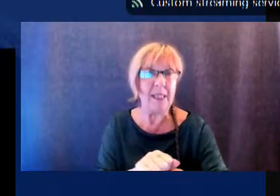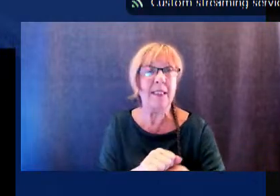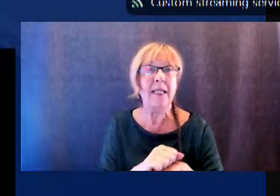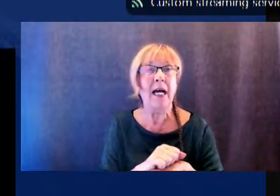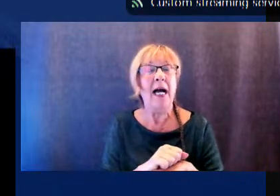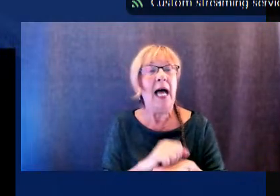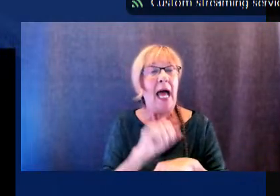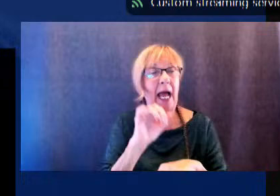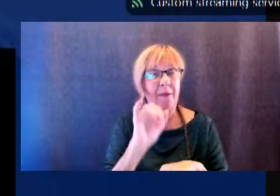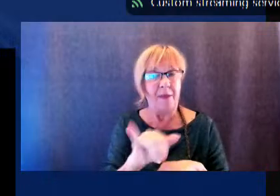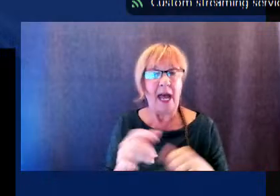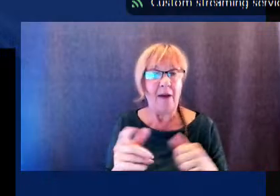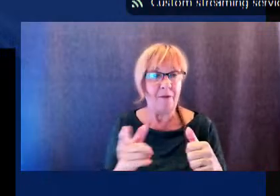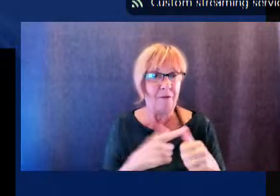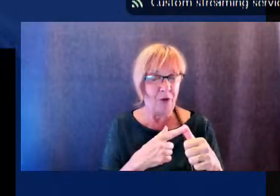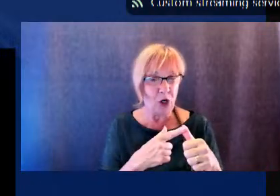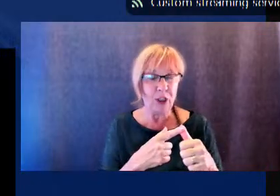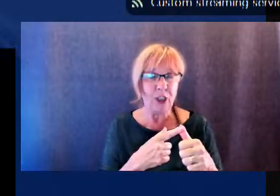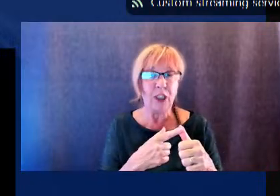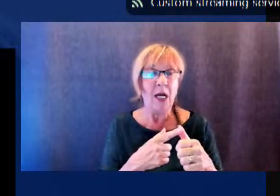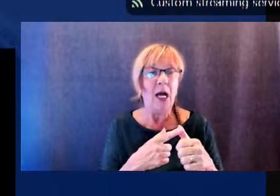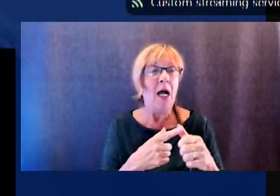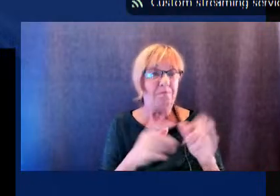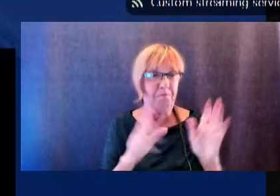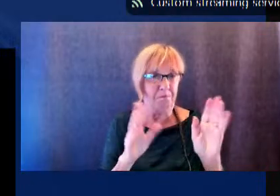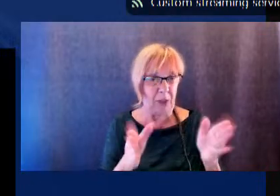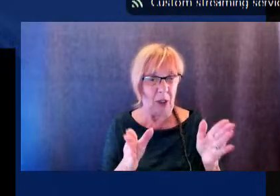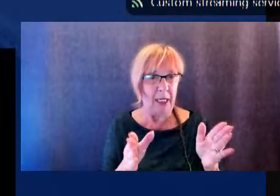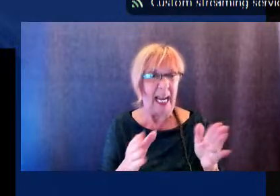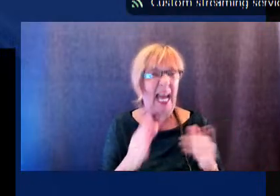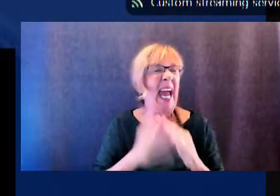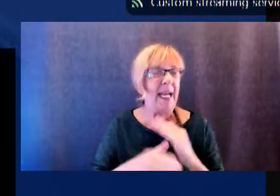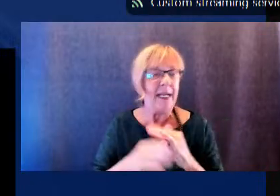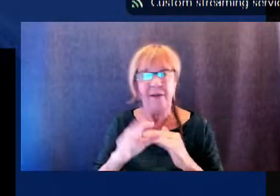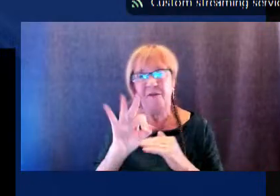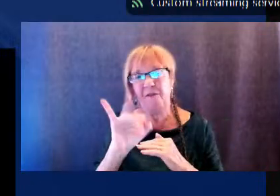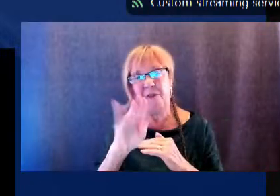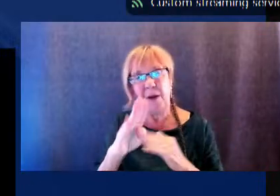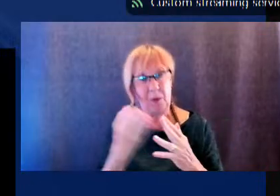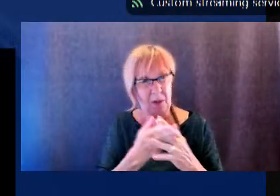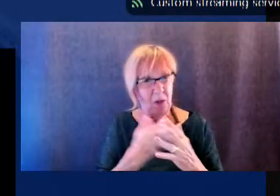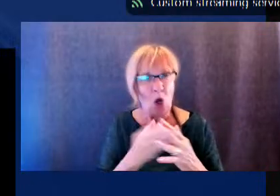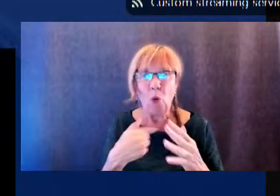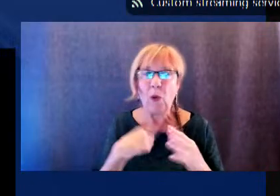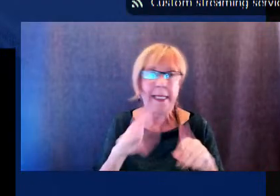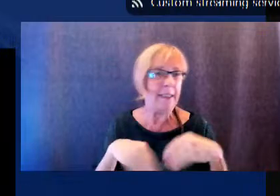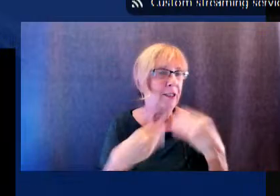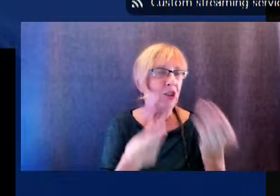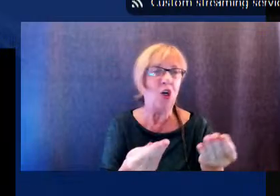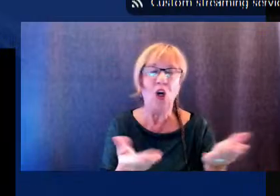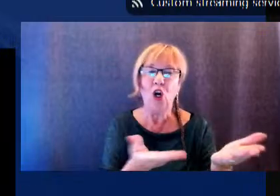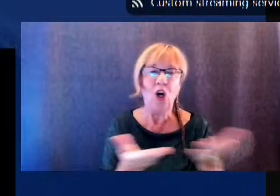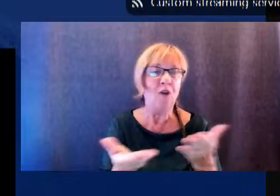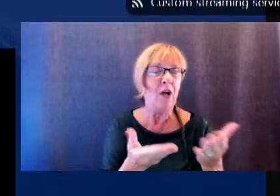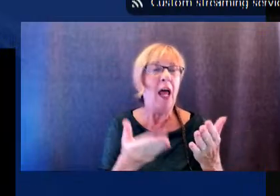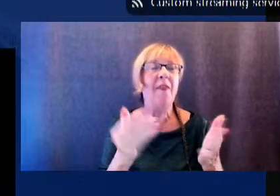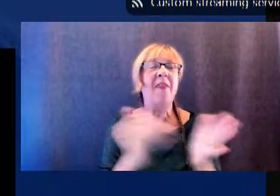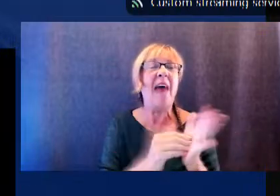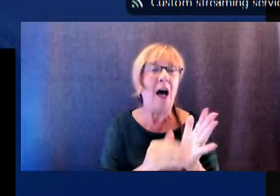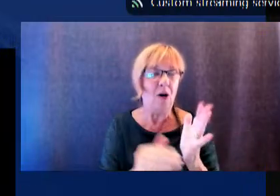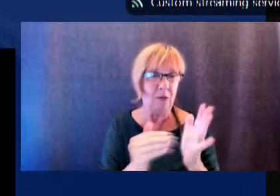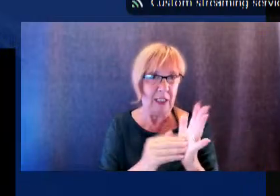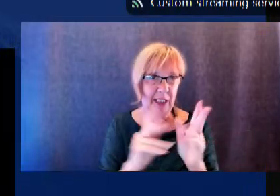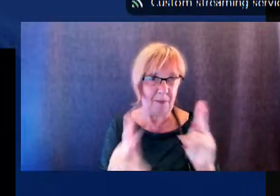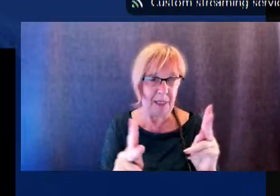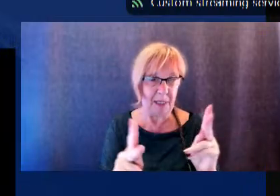in mid-February, we served thousands of impacted residents. When it was time for residents to return to their neighborhoods and communities, we